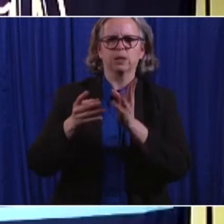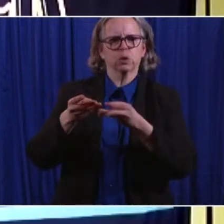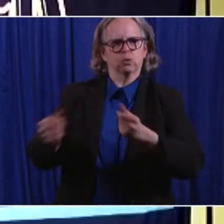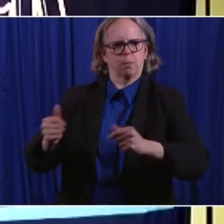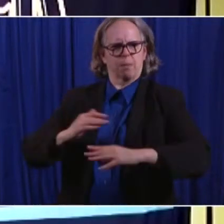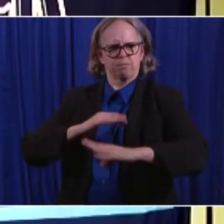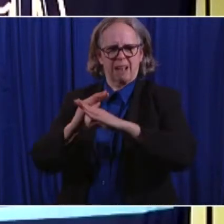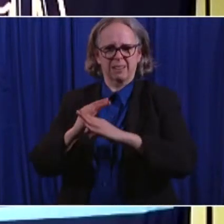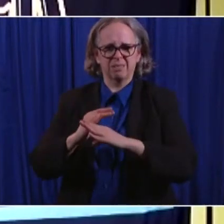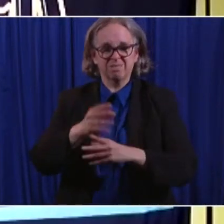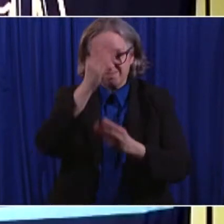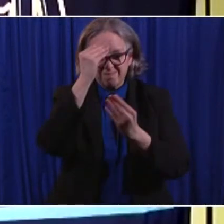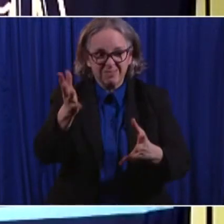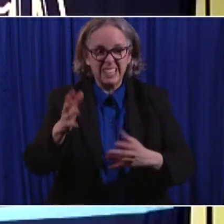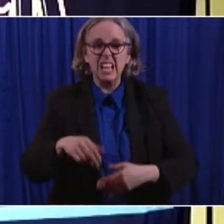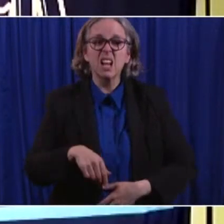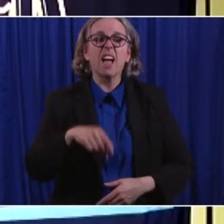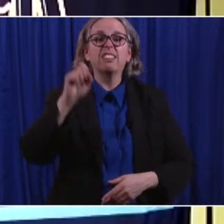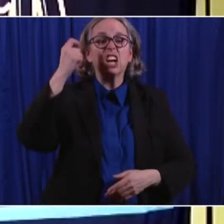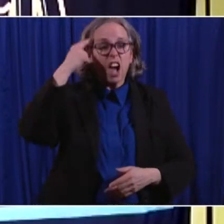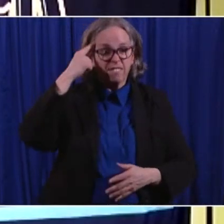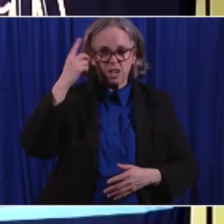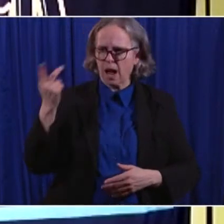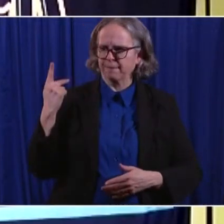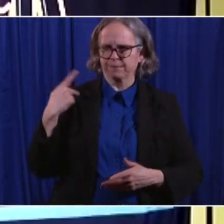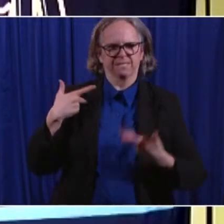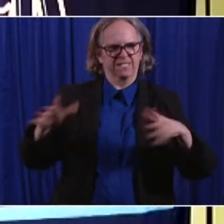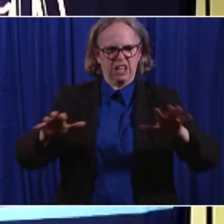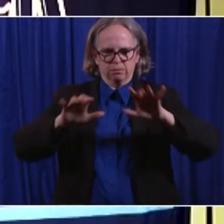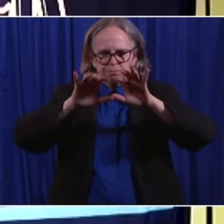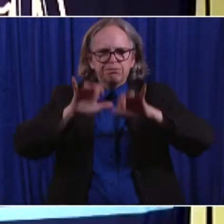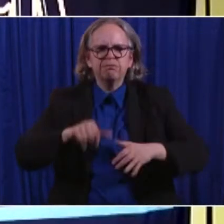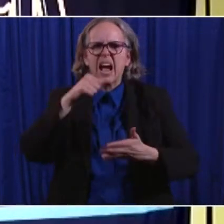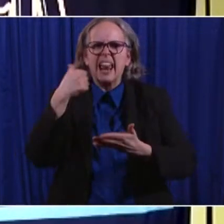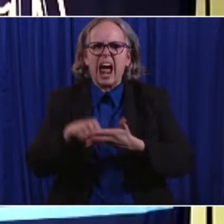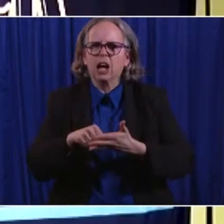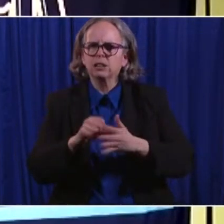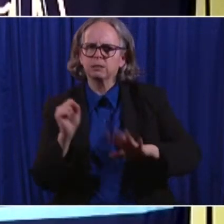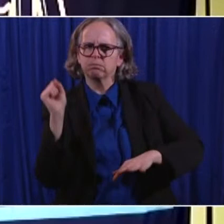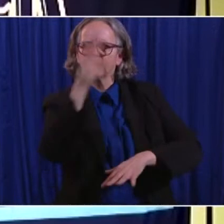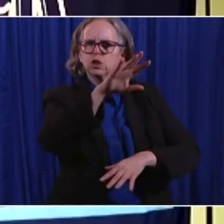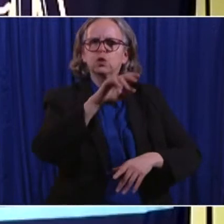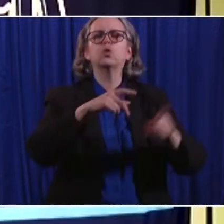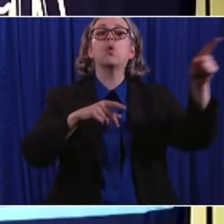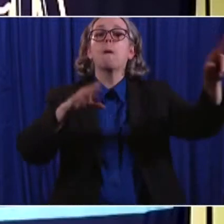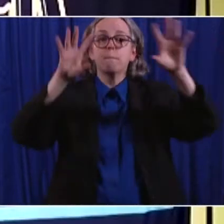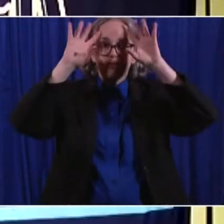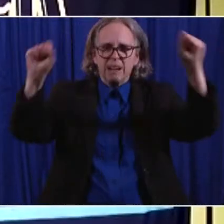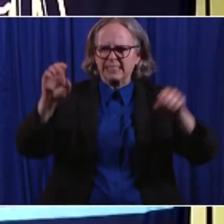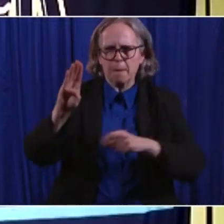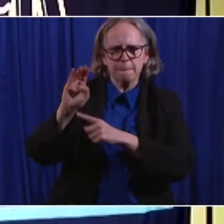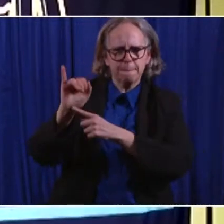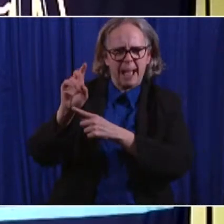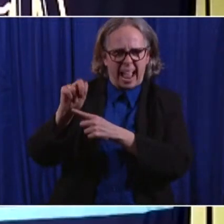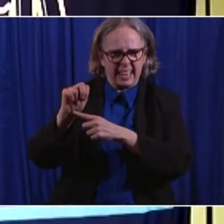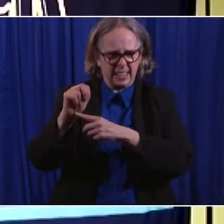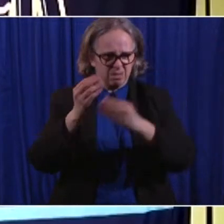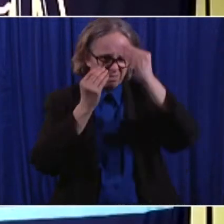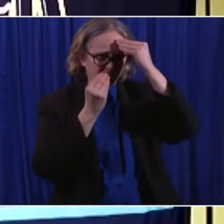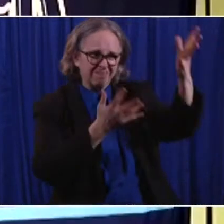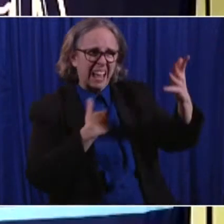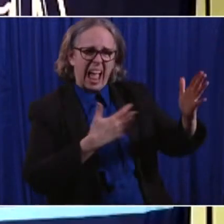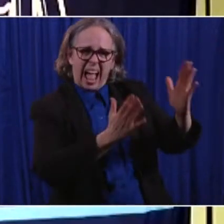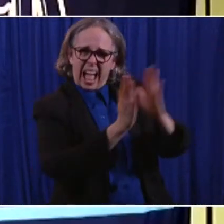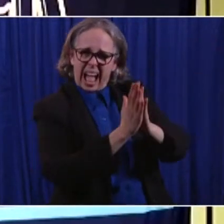a letter to President Biden asking him to develop immediately a